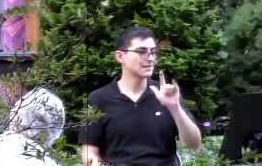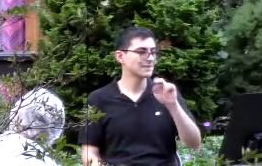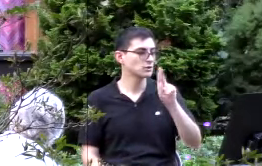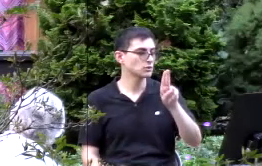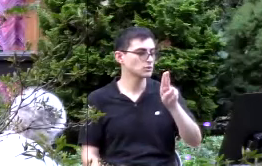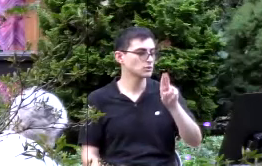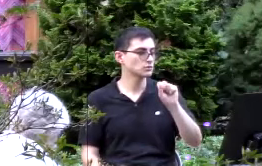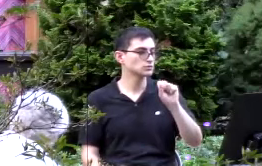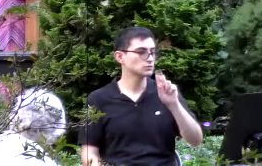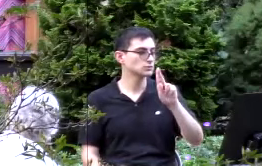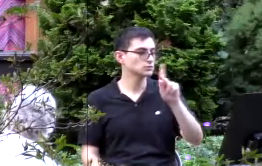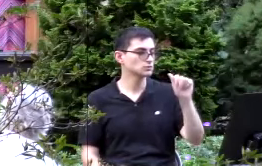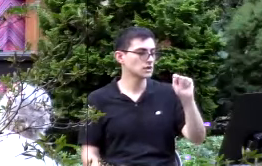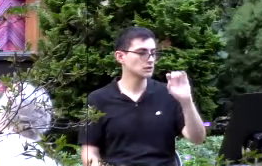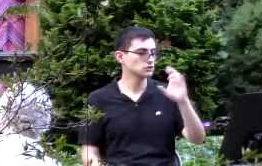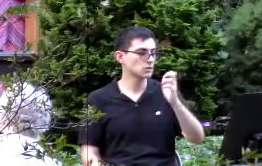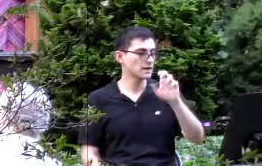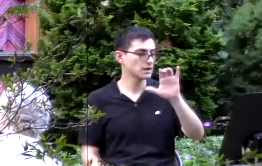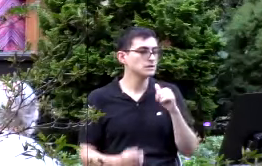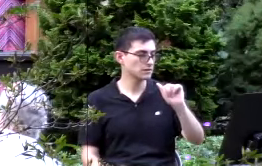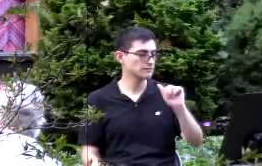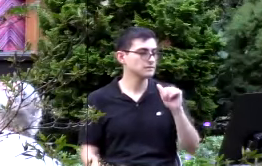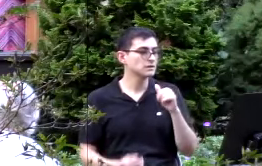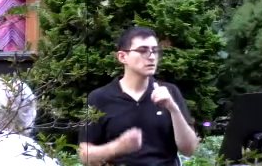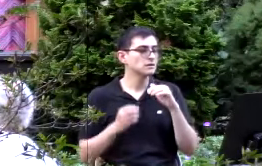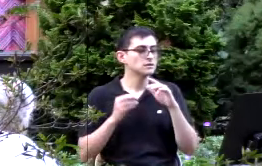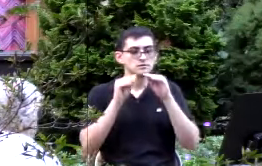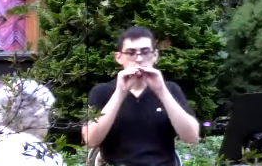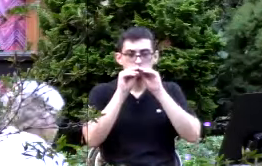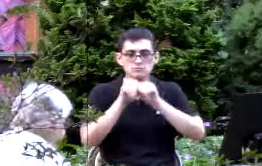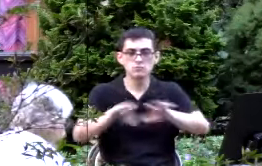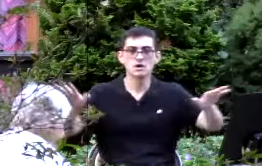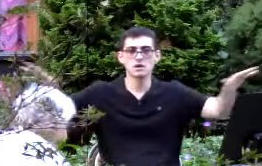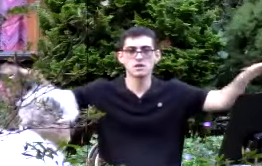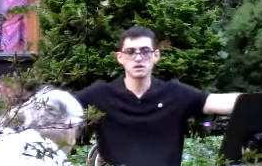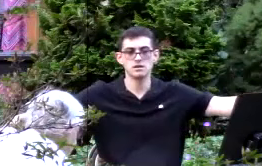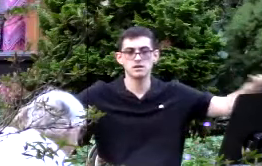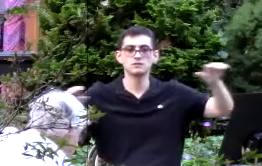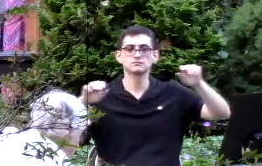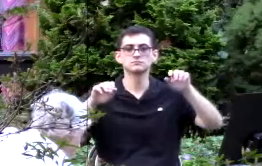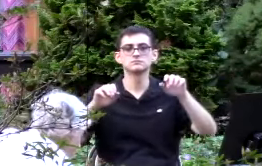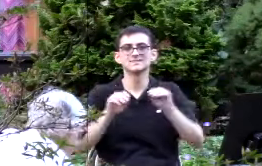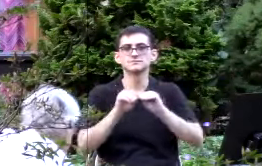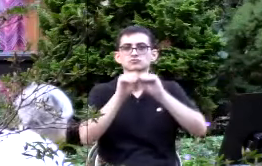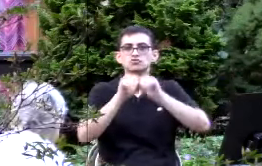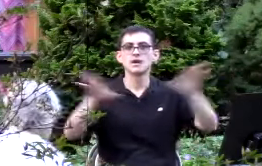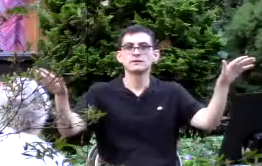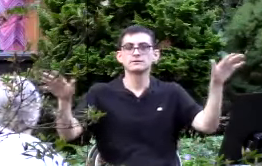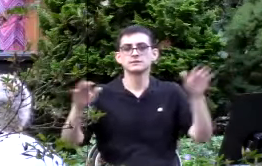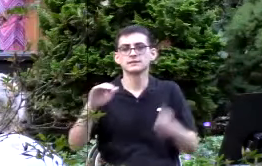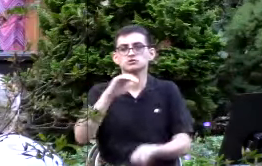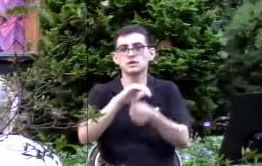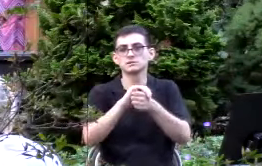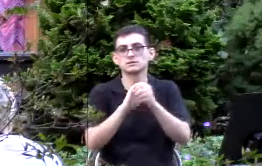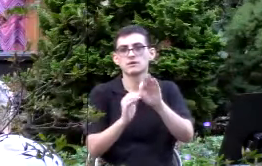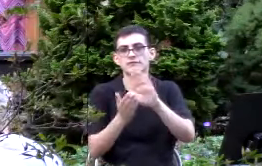shelter of peace be spread over each and all who are in need. Amen. We'll turn now to our closing